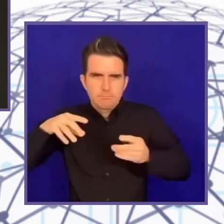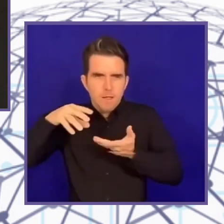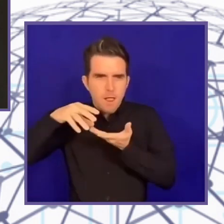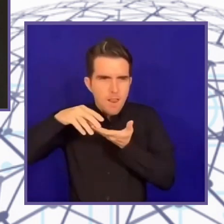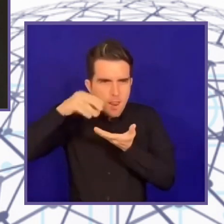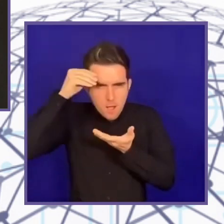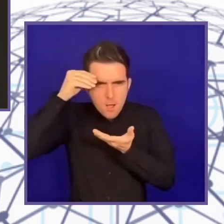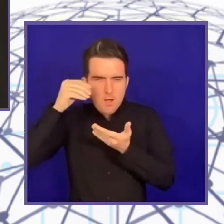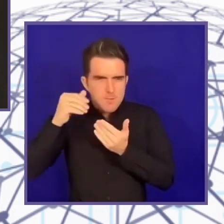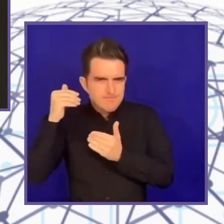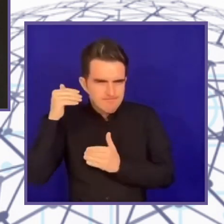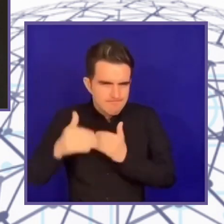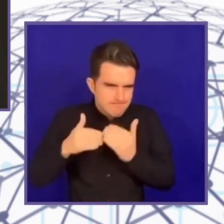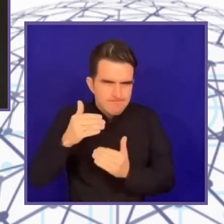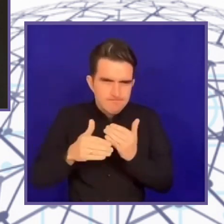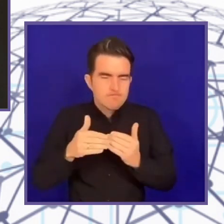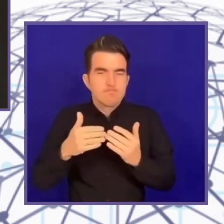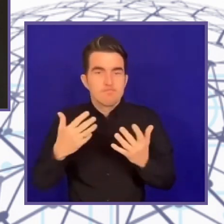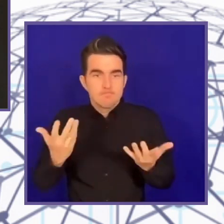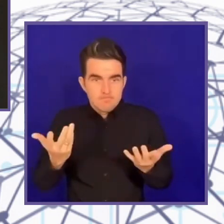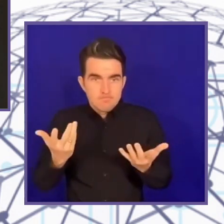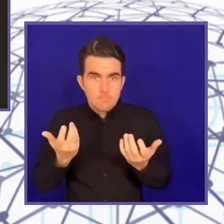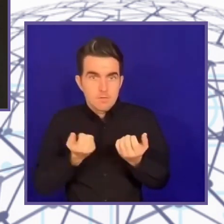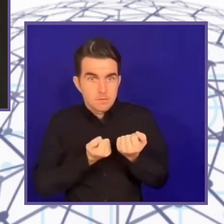I will take a couple of questions.